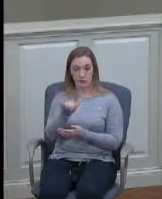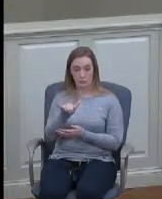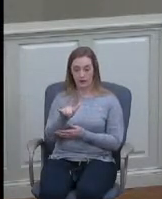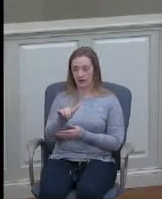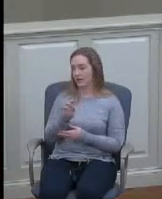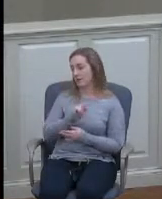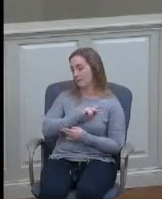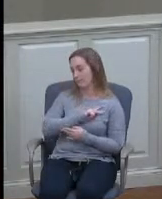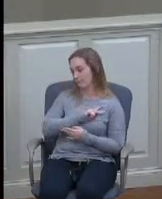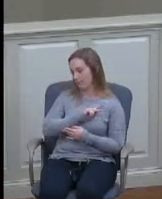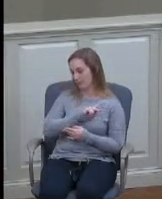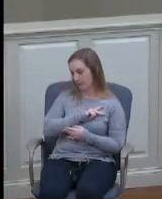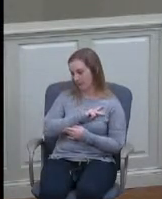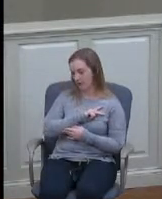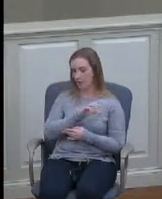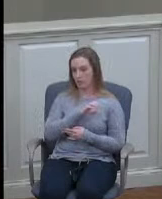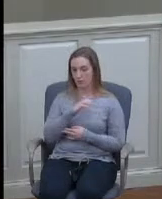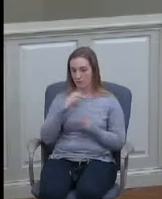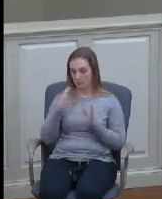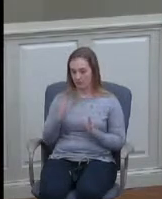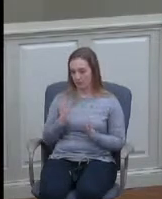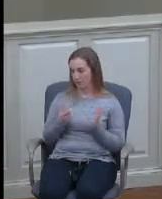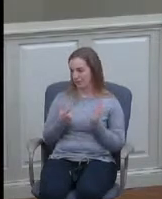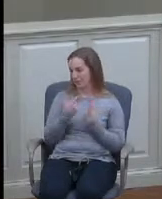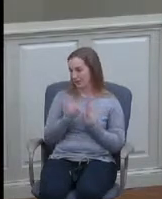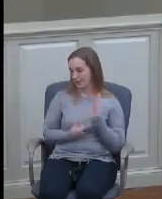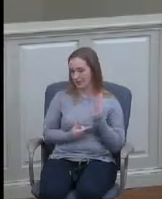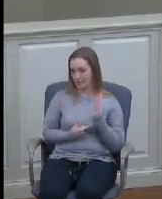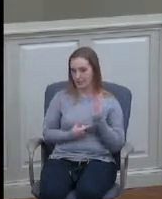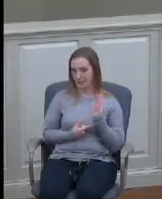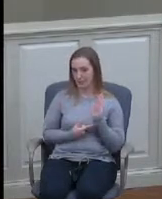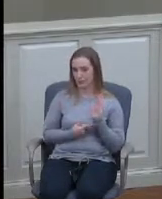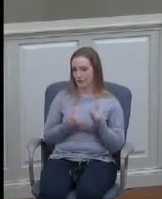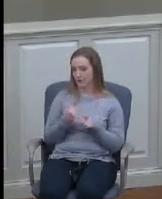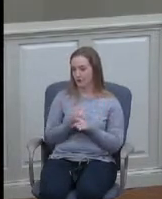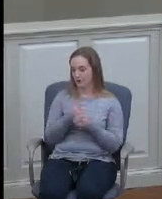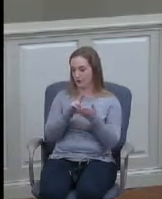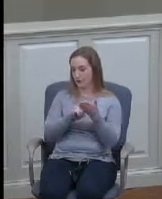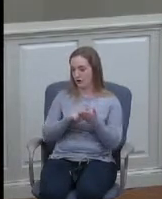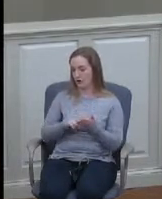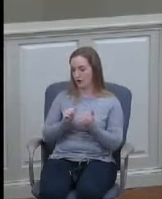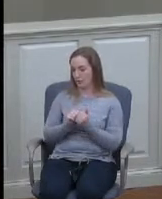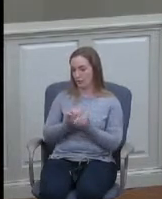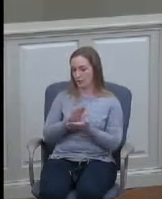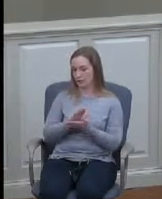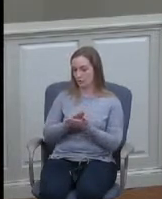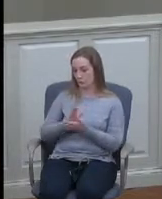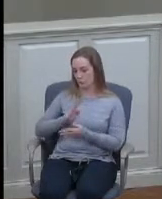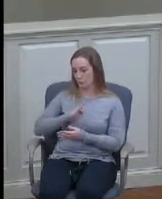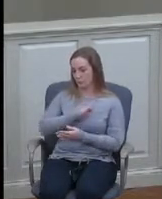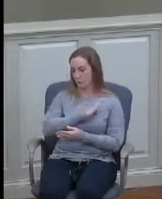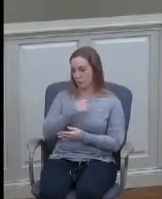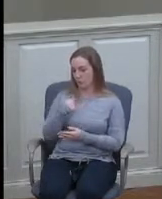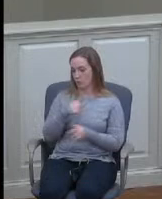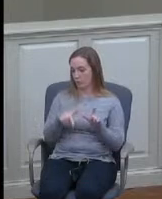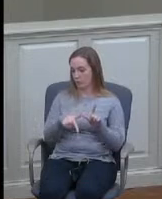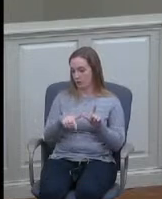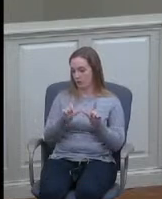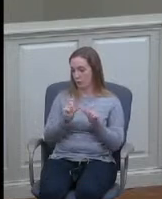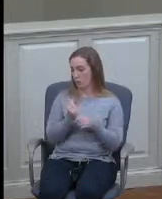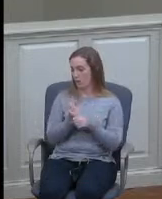Mayor, Commissioners, this is just our annual contract with the school board that we renew every year